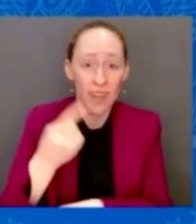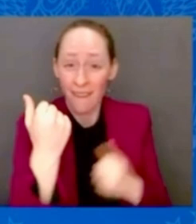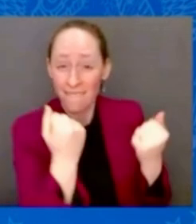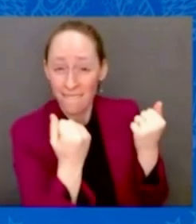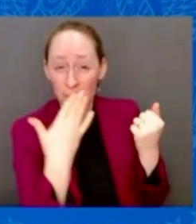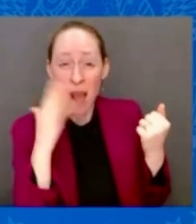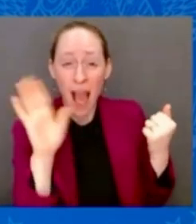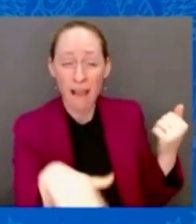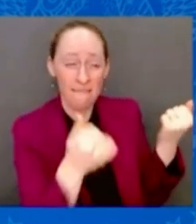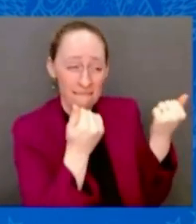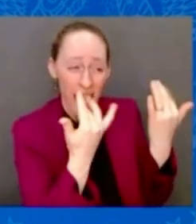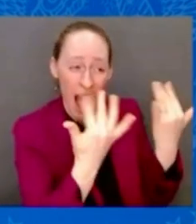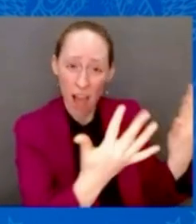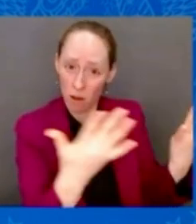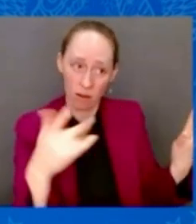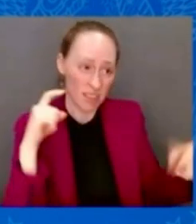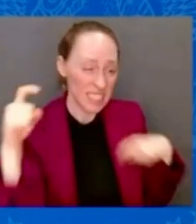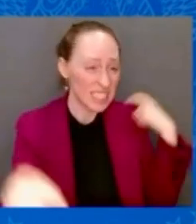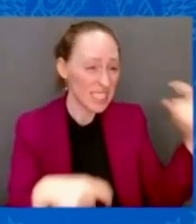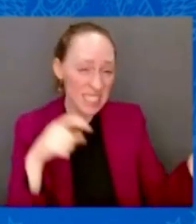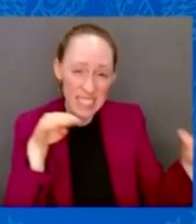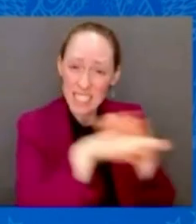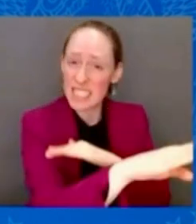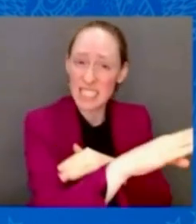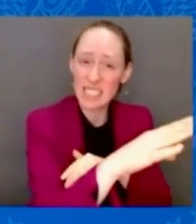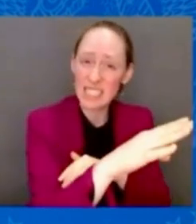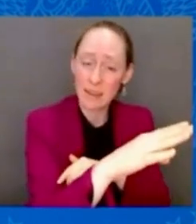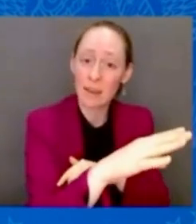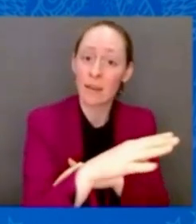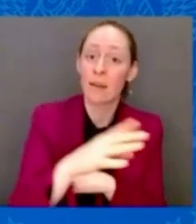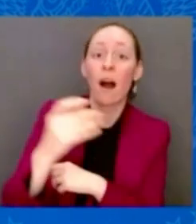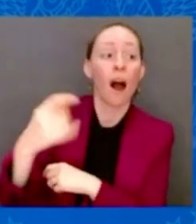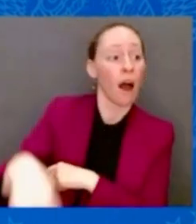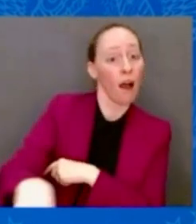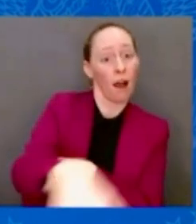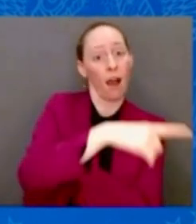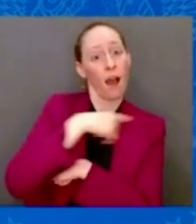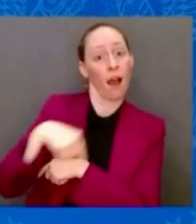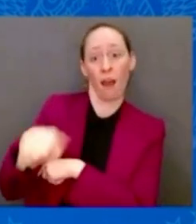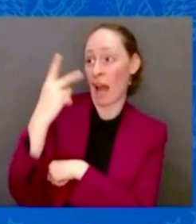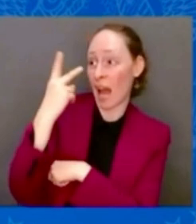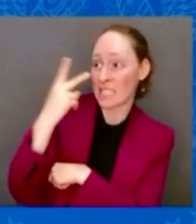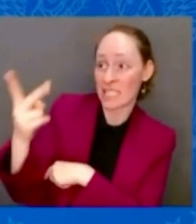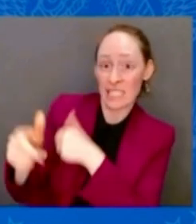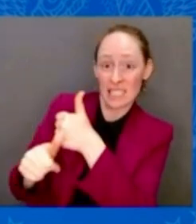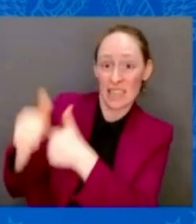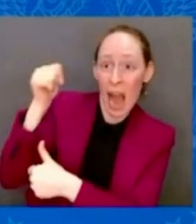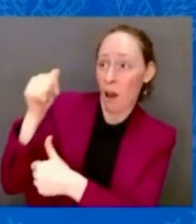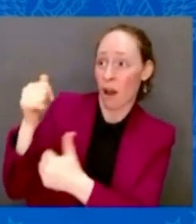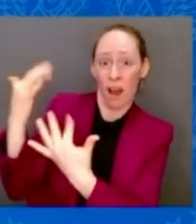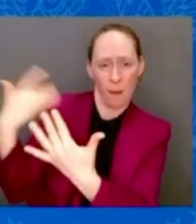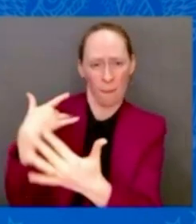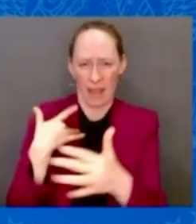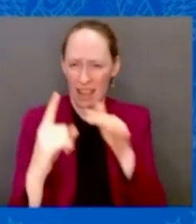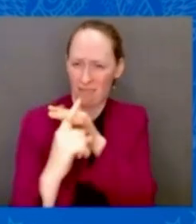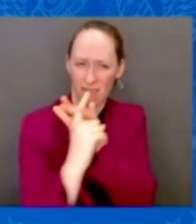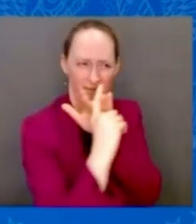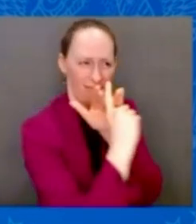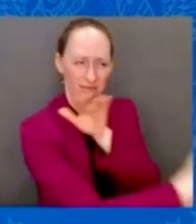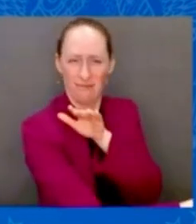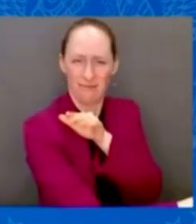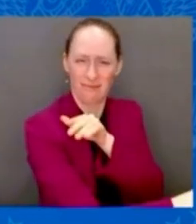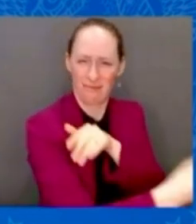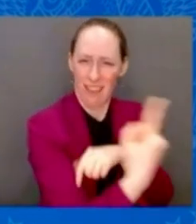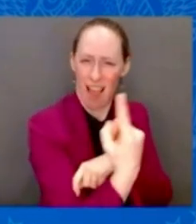bell rings, you run toward it, no matter what. And folks, you know, you put on that helmet, you put on that gear,